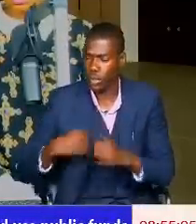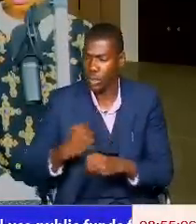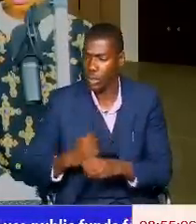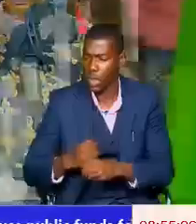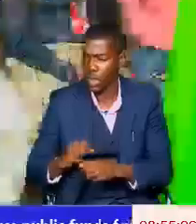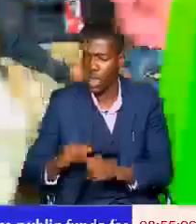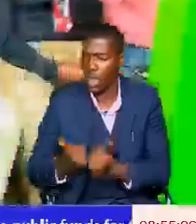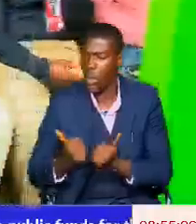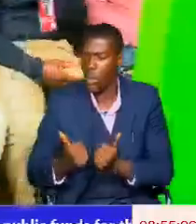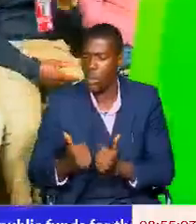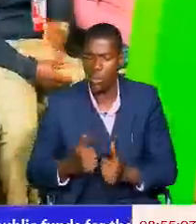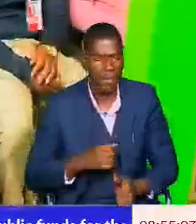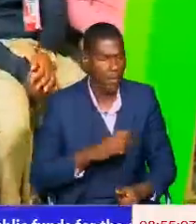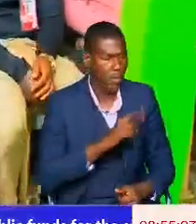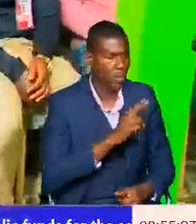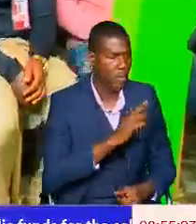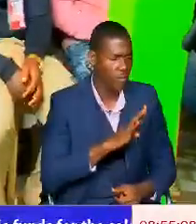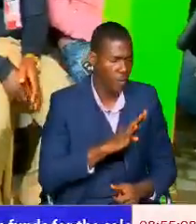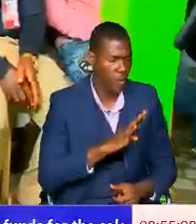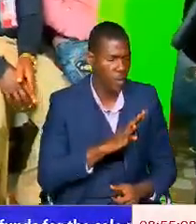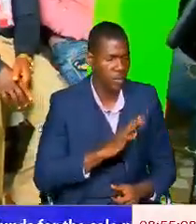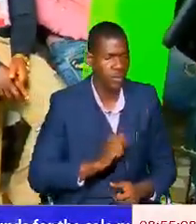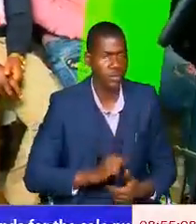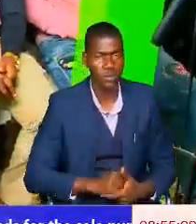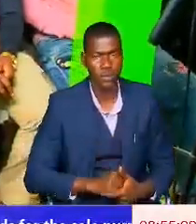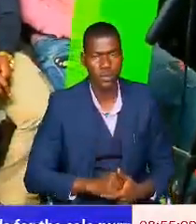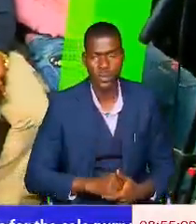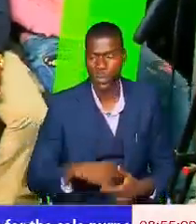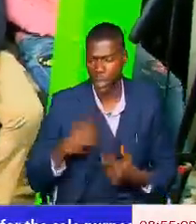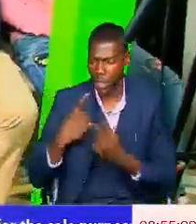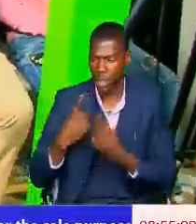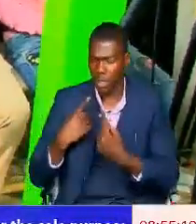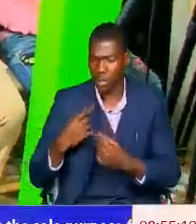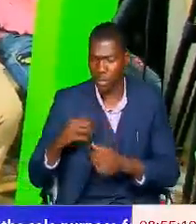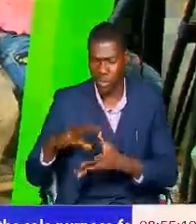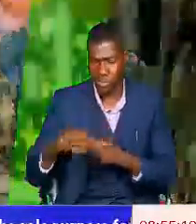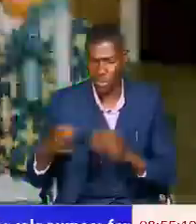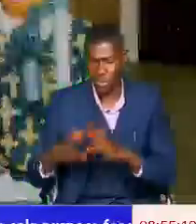am 24 years old. 24 years. Tell us your story.